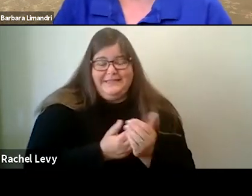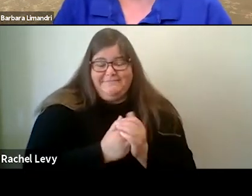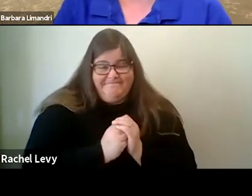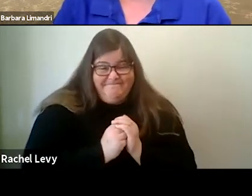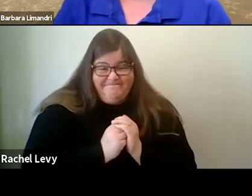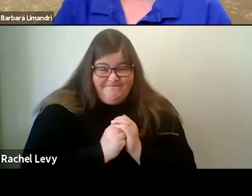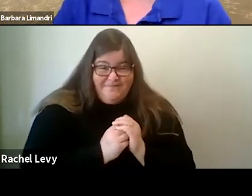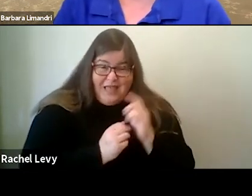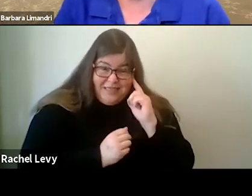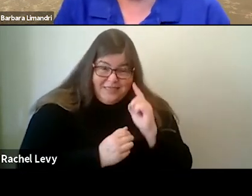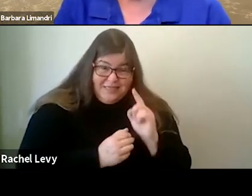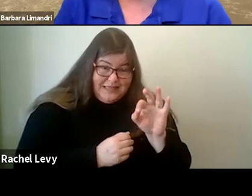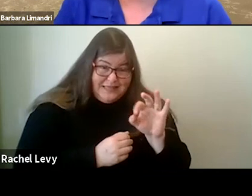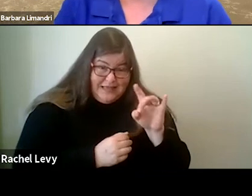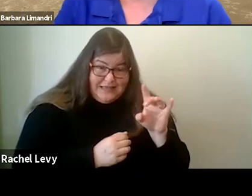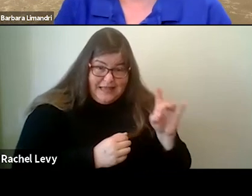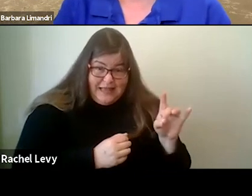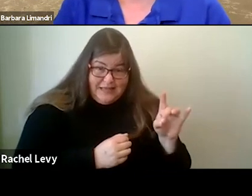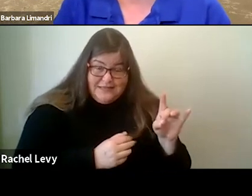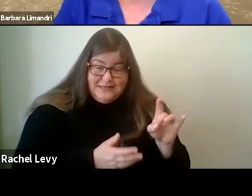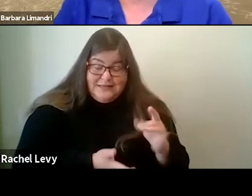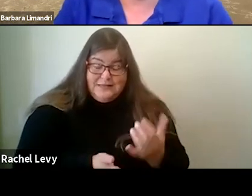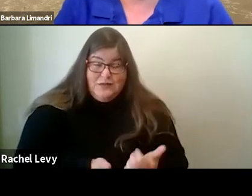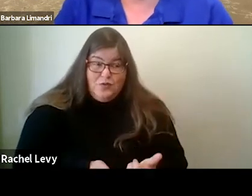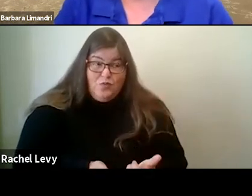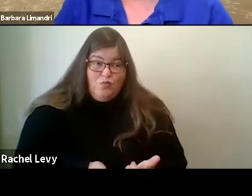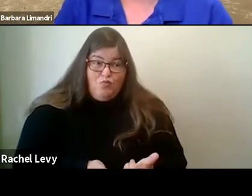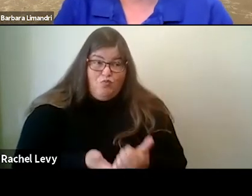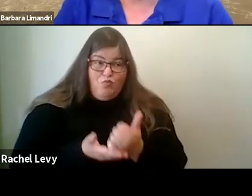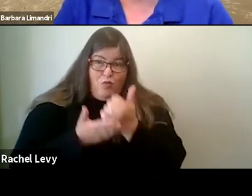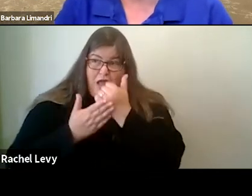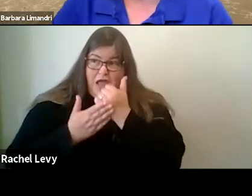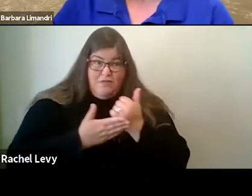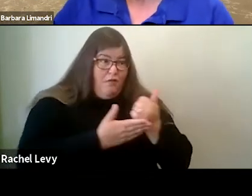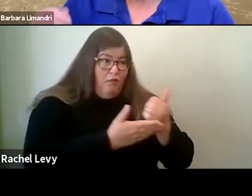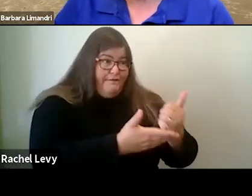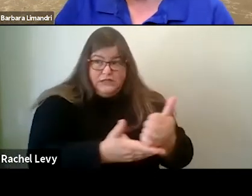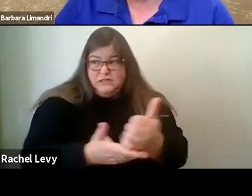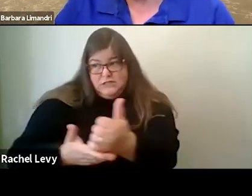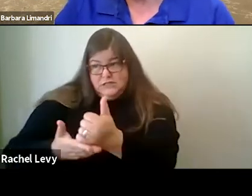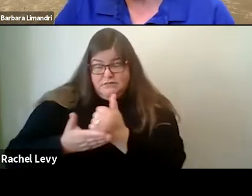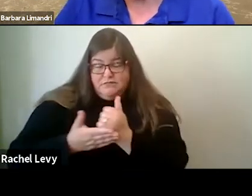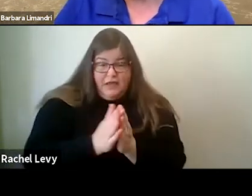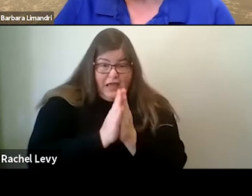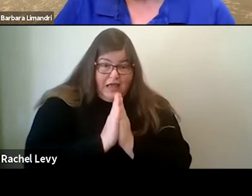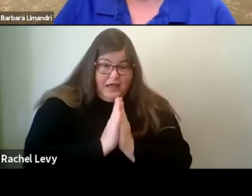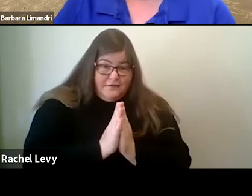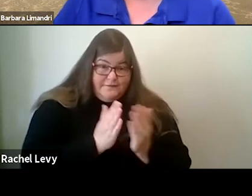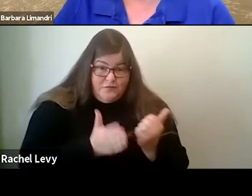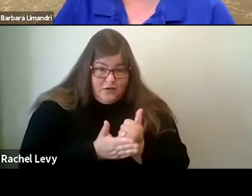will help all of us ask for help easier. That being